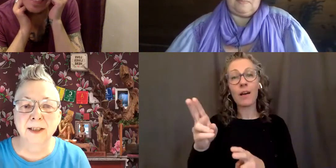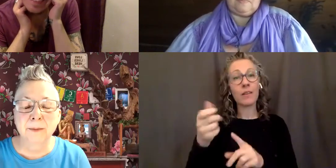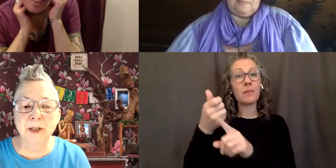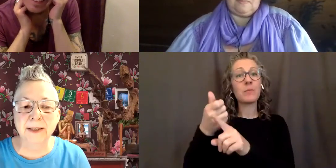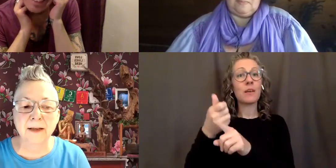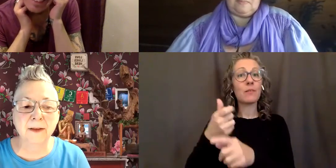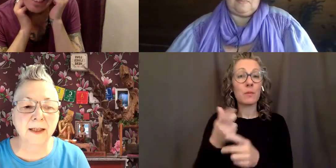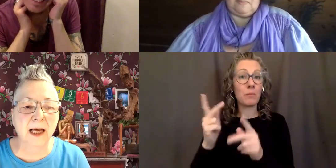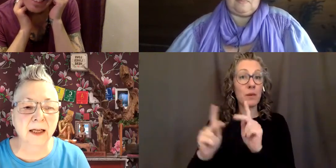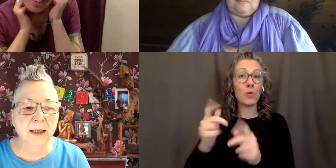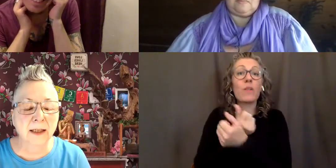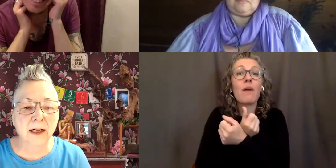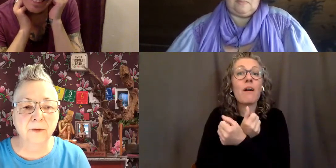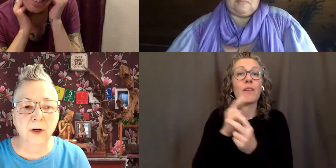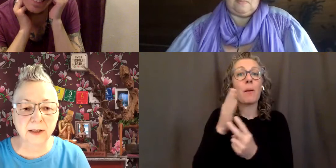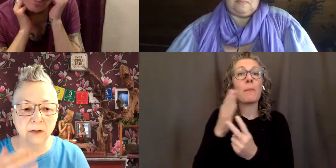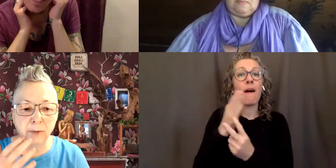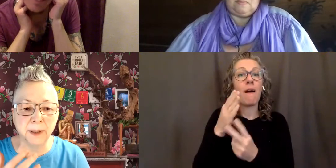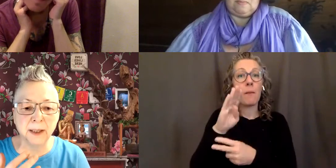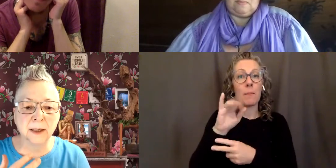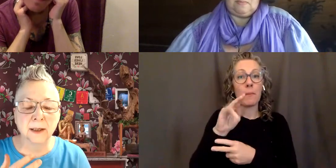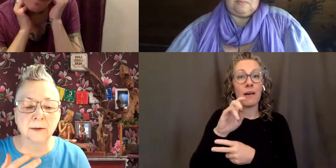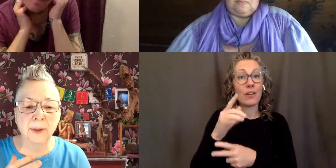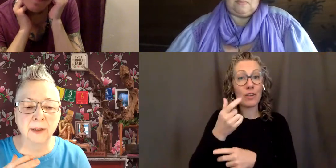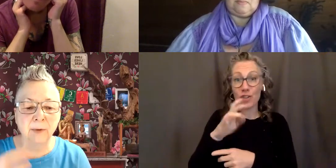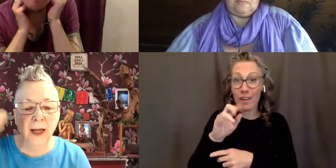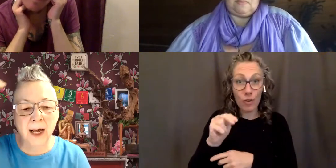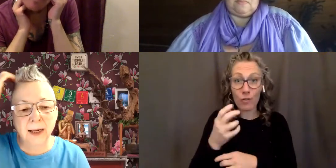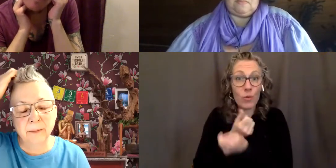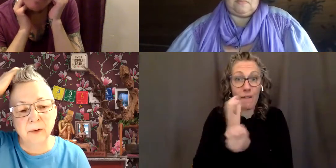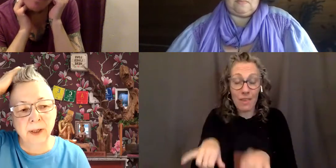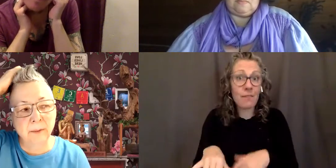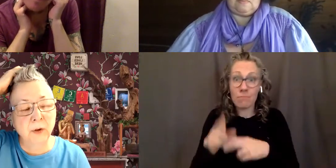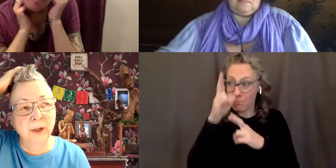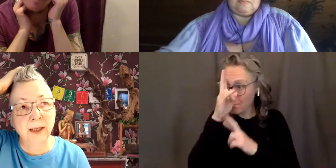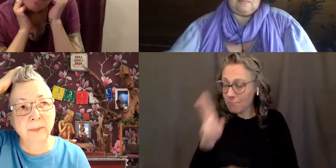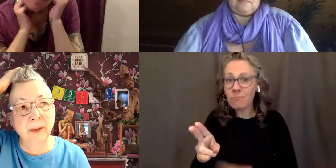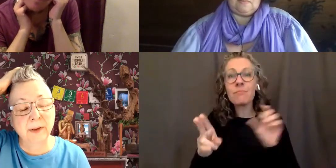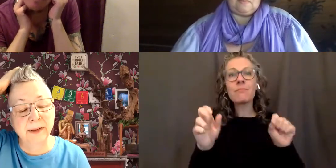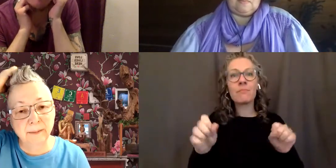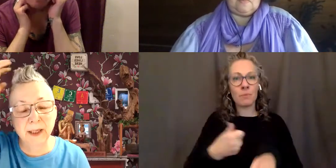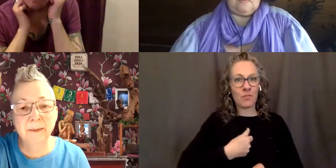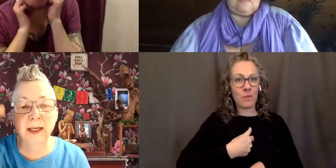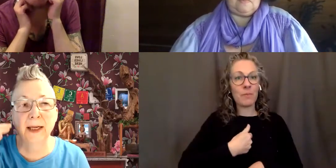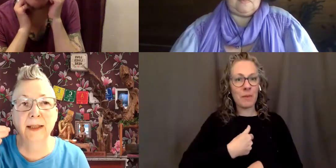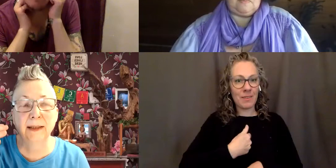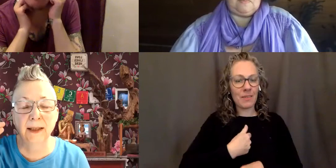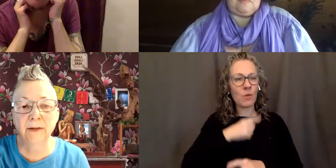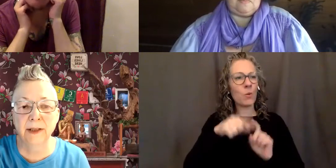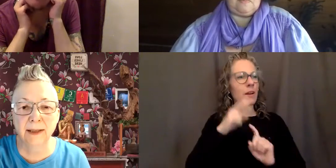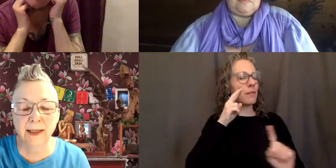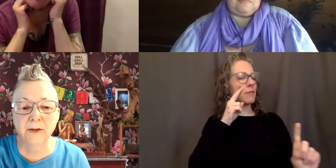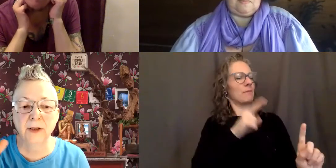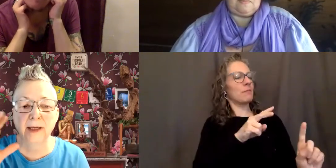gender, because I think that, like, for instance, for me, when I'm looking at people, sometimes I get this